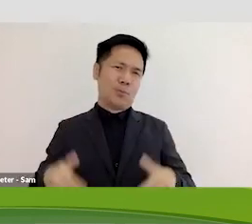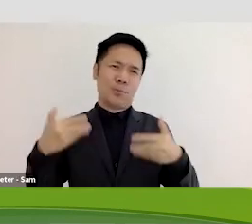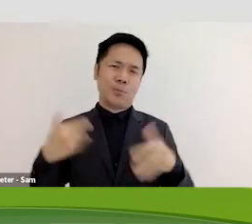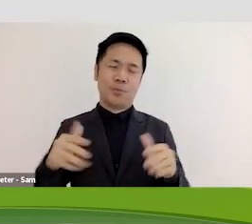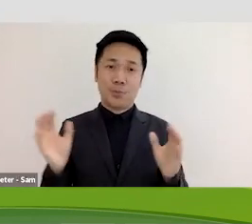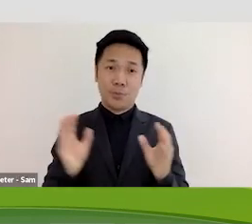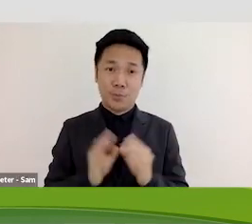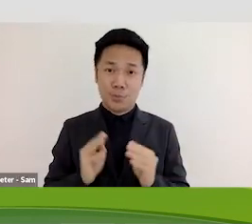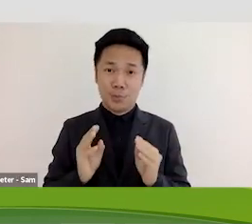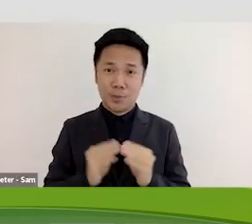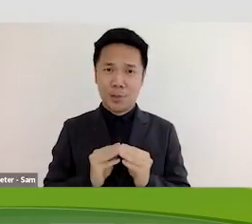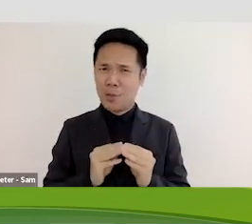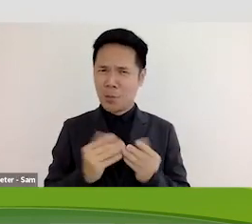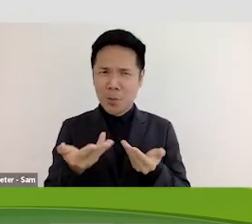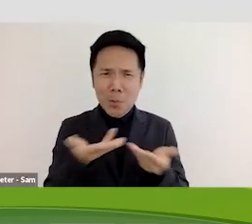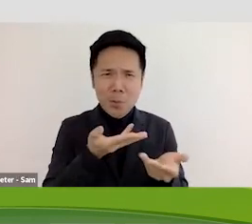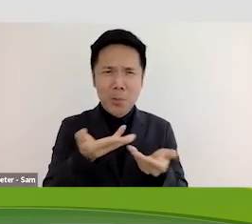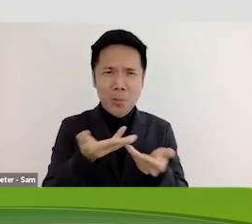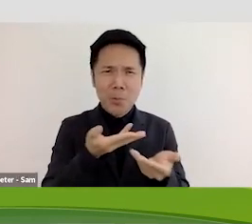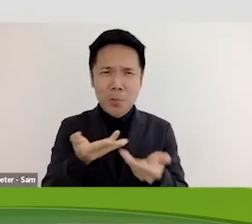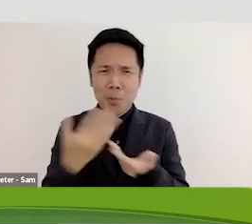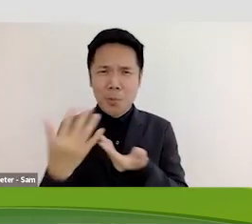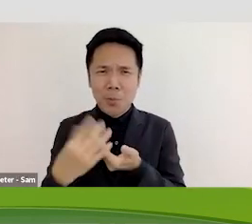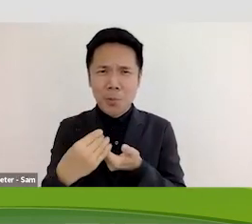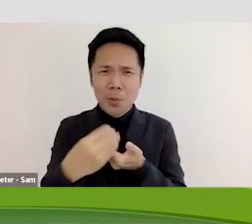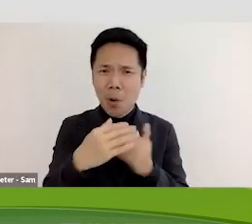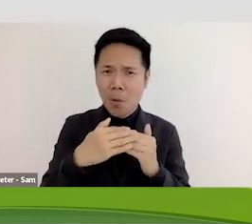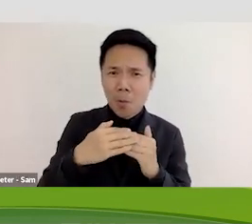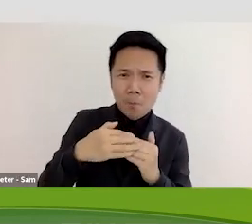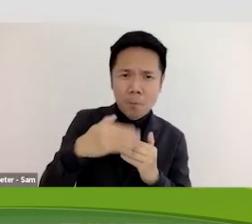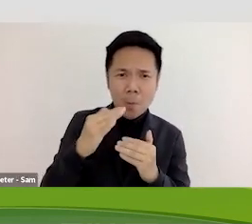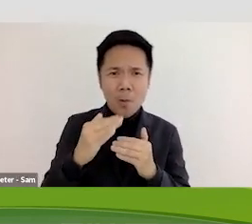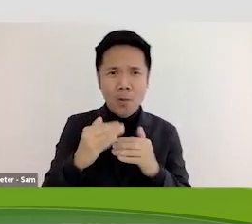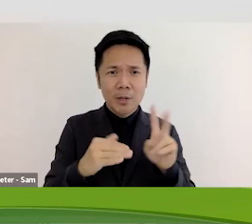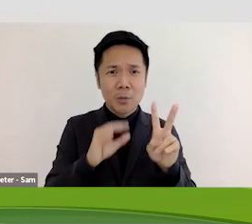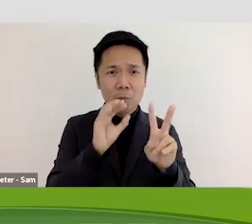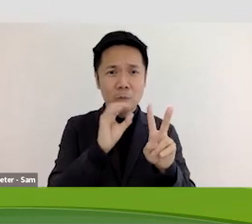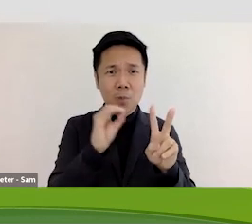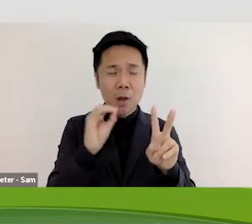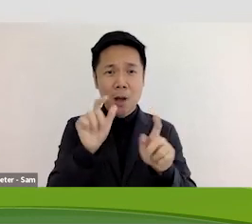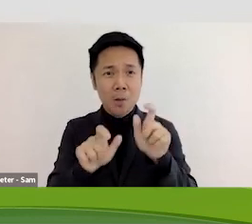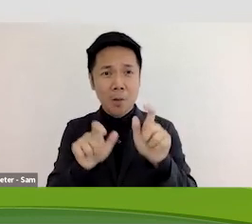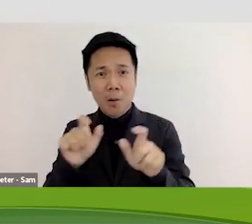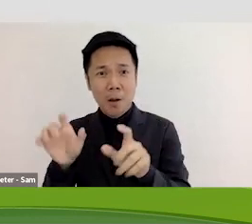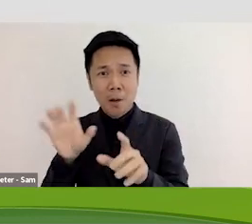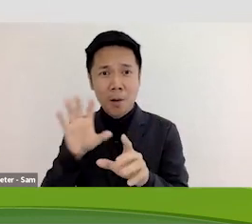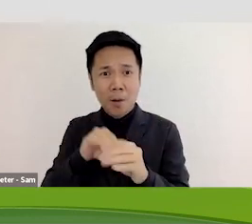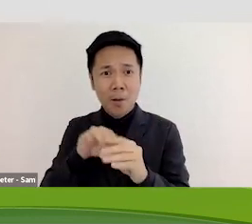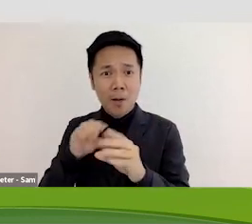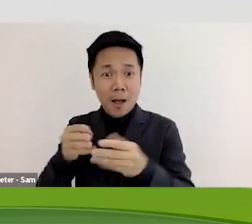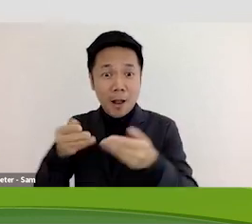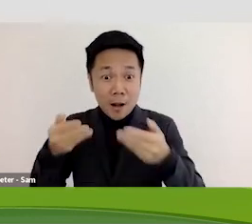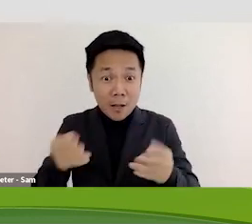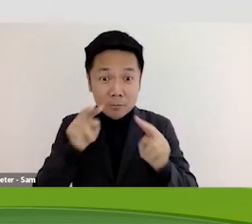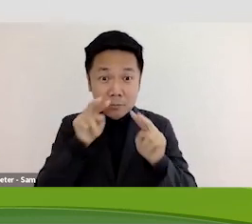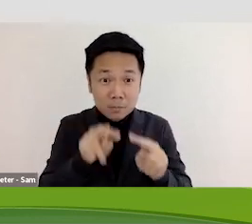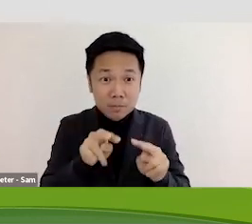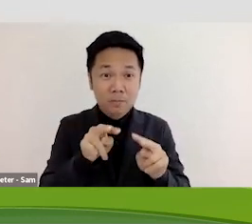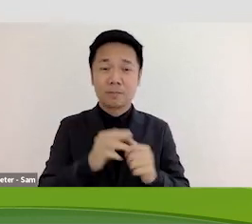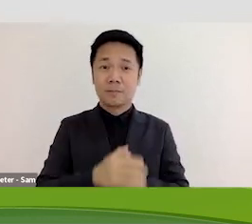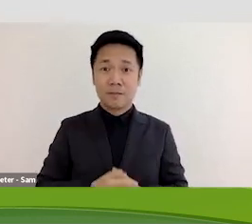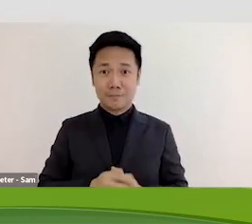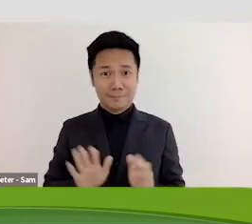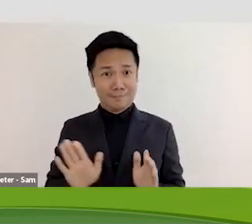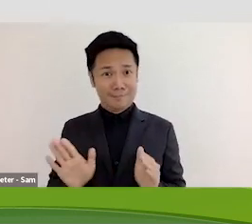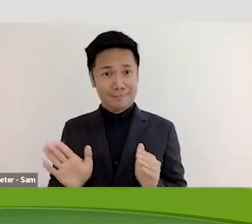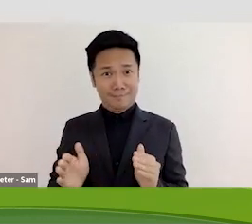the level of engagement. We had almost 200 people engaged in this meeting throughout, even now. As you